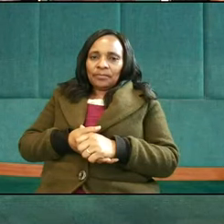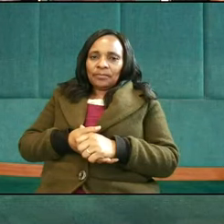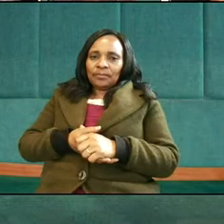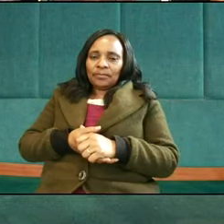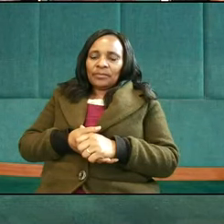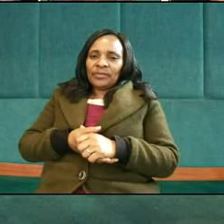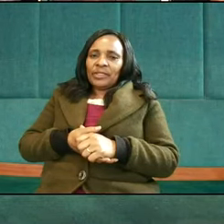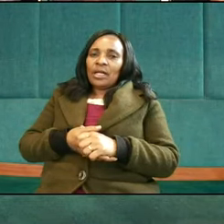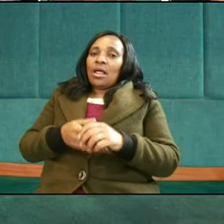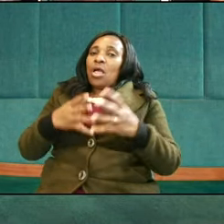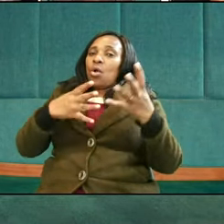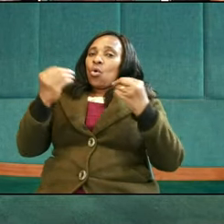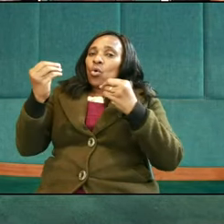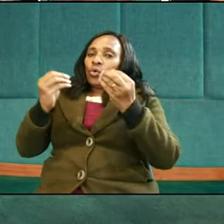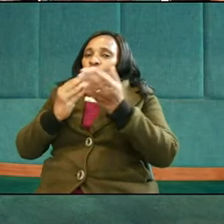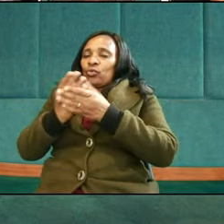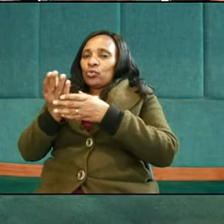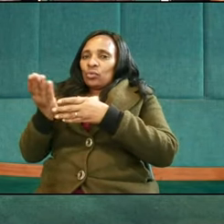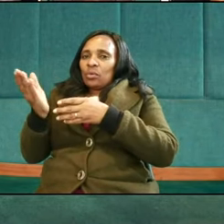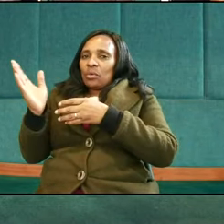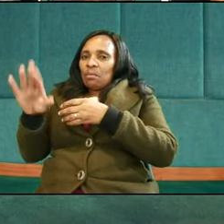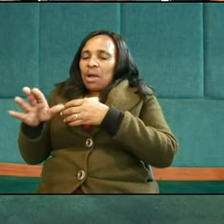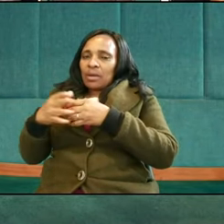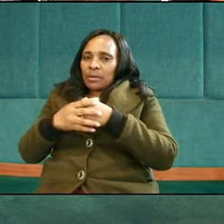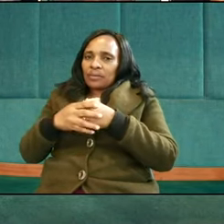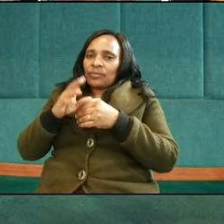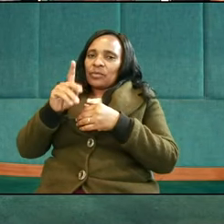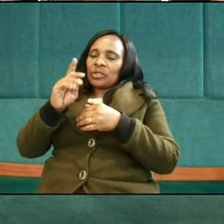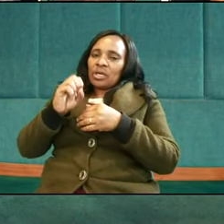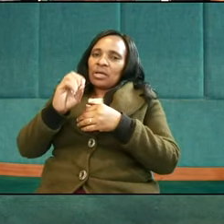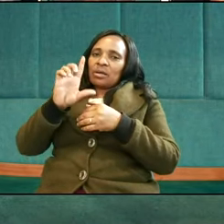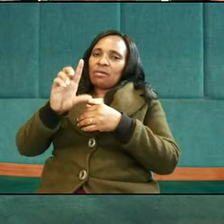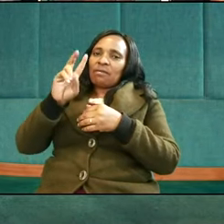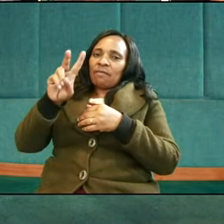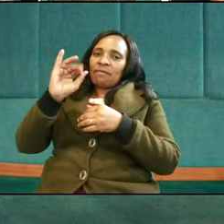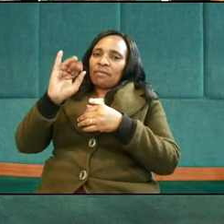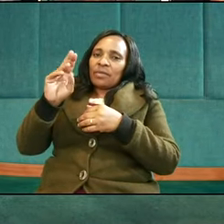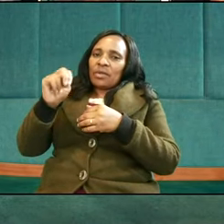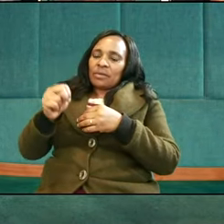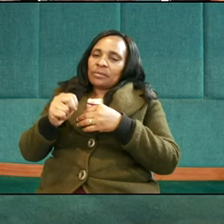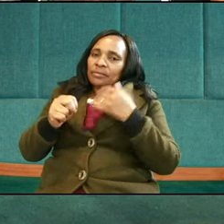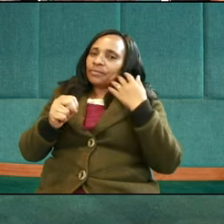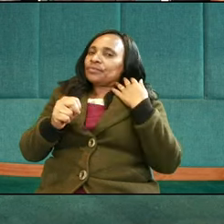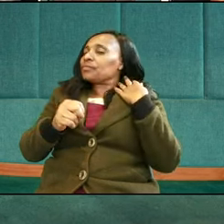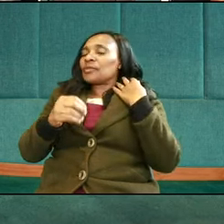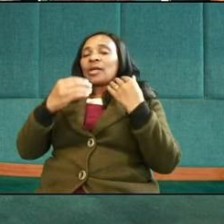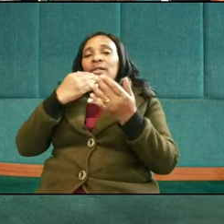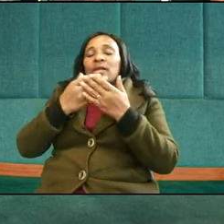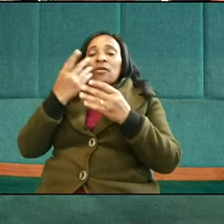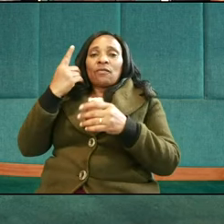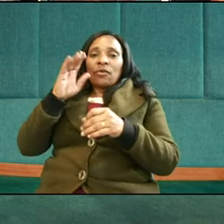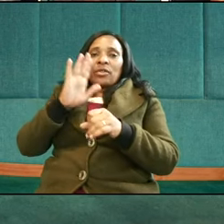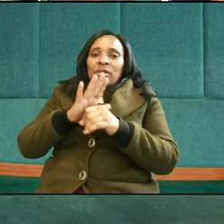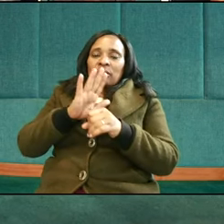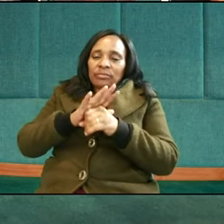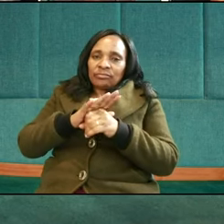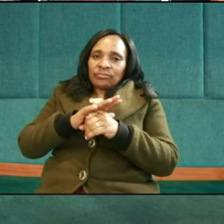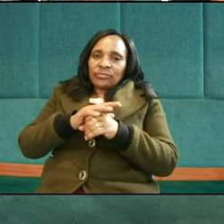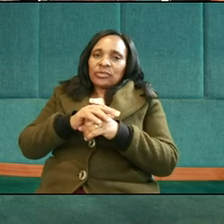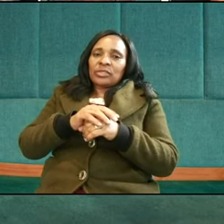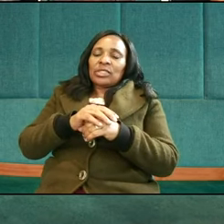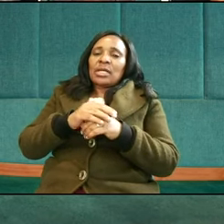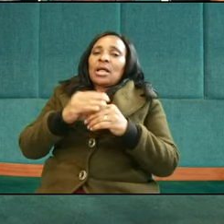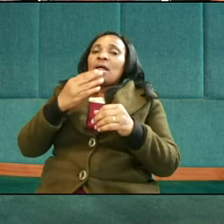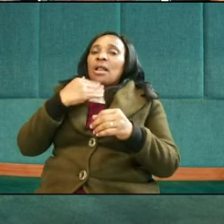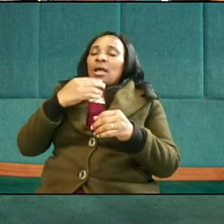Okay. I'm going to throw the ball back to you, Calvin. All right. Thank you very much, Sid, for that particular instance.